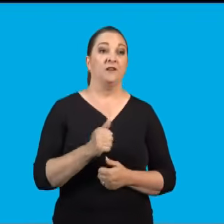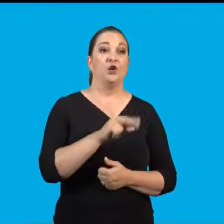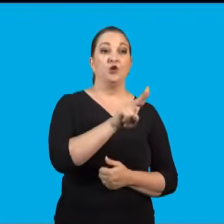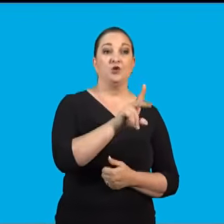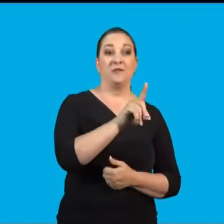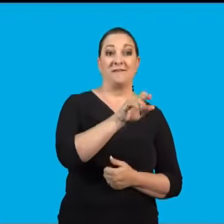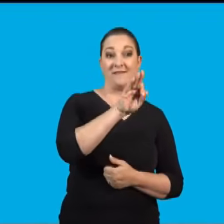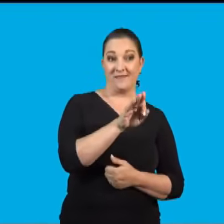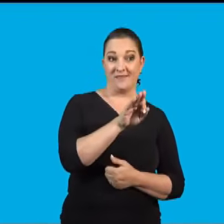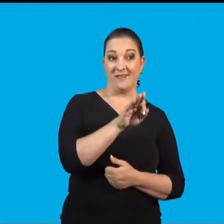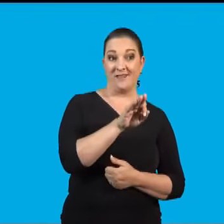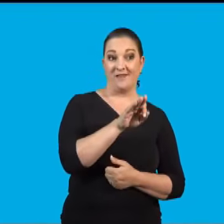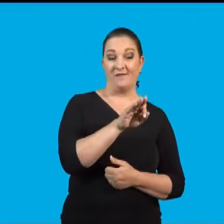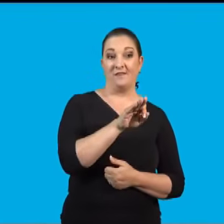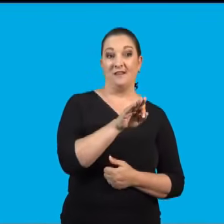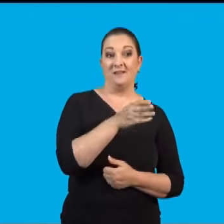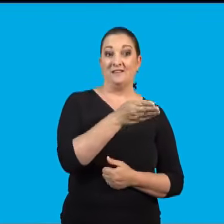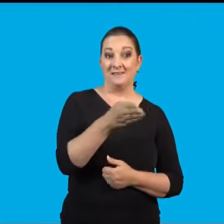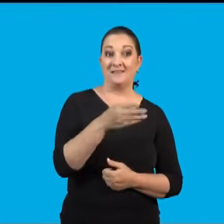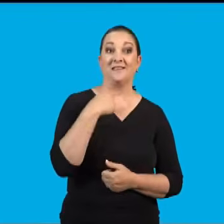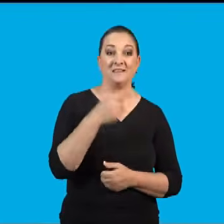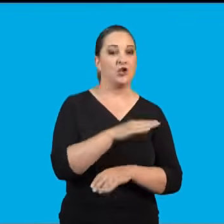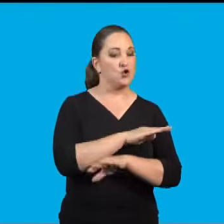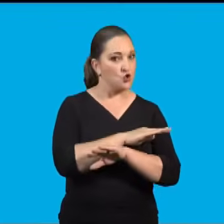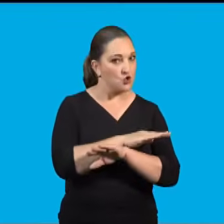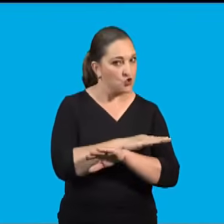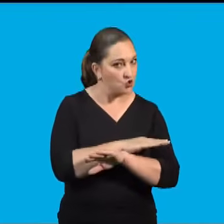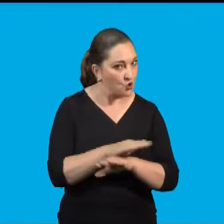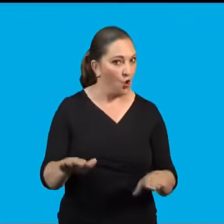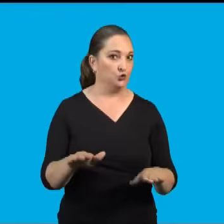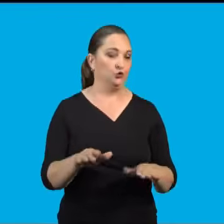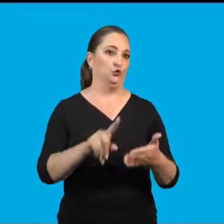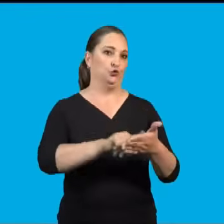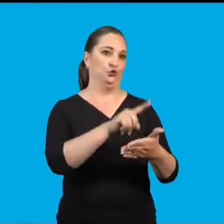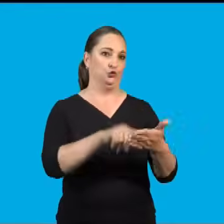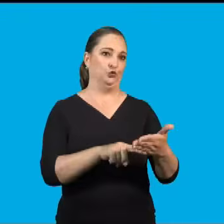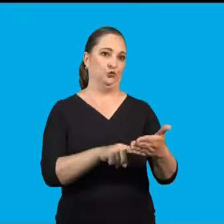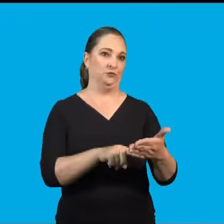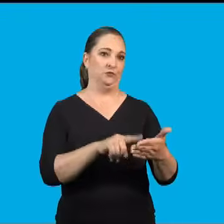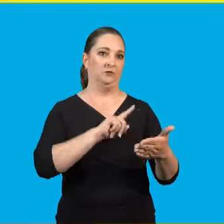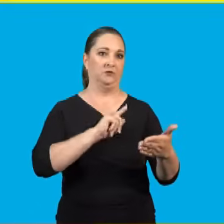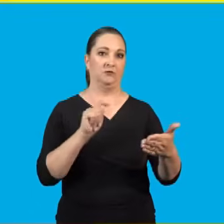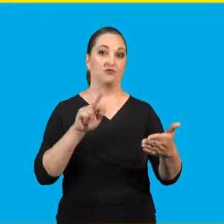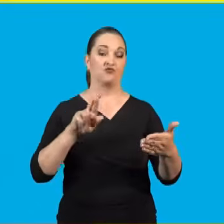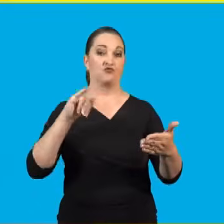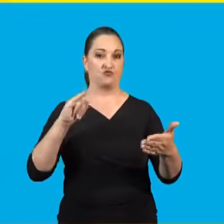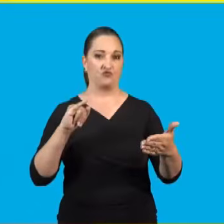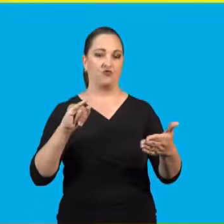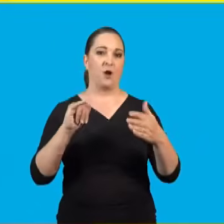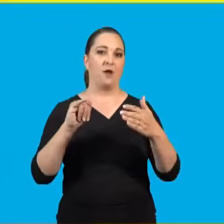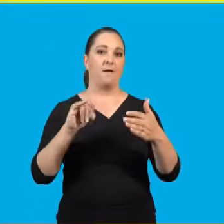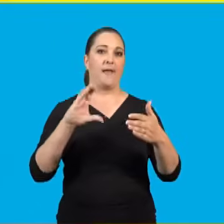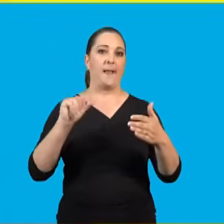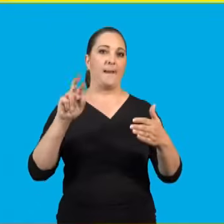the UDF for people not to vote and stay away from the elections for their tricameral